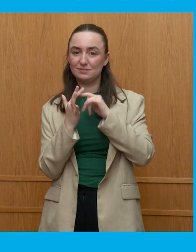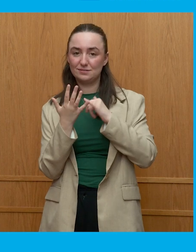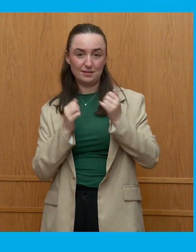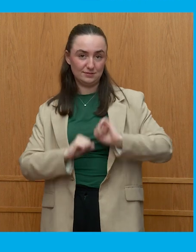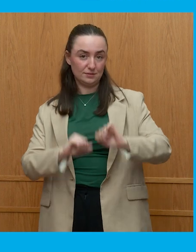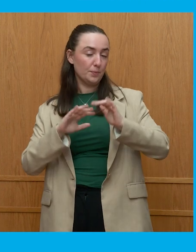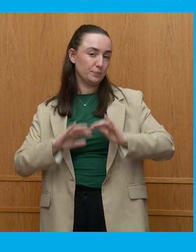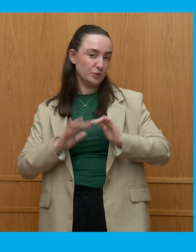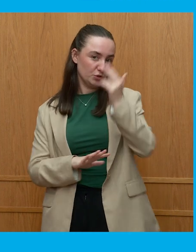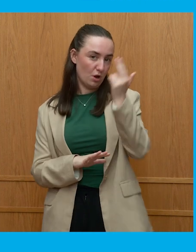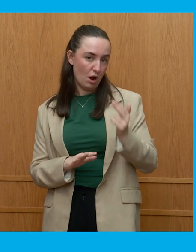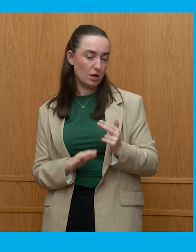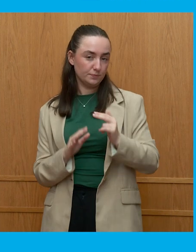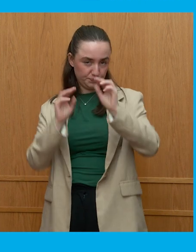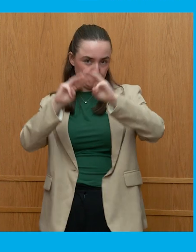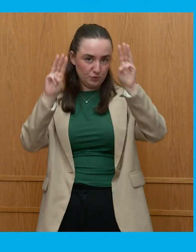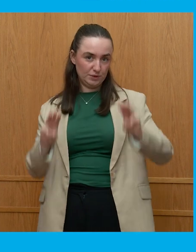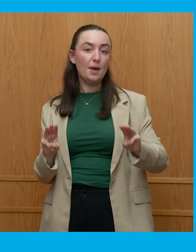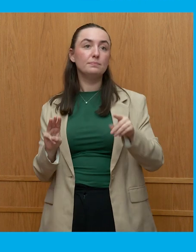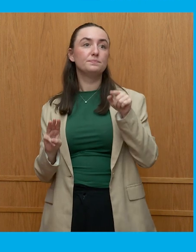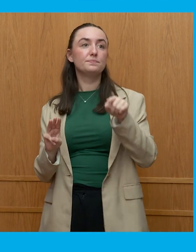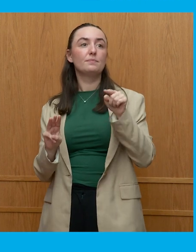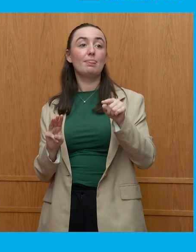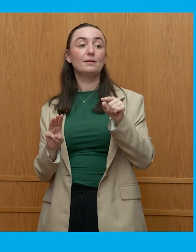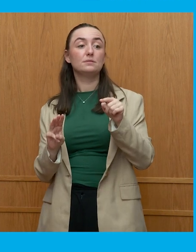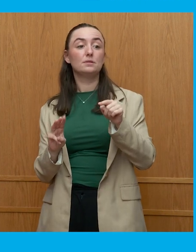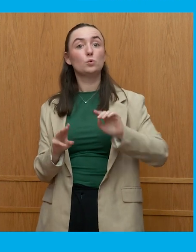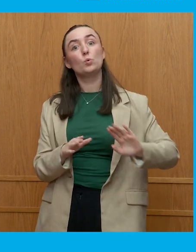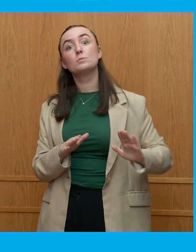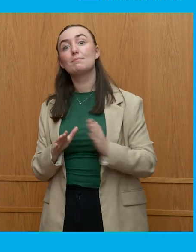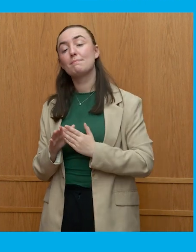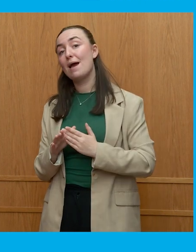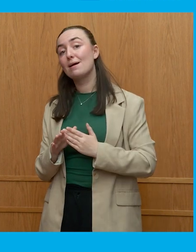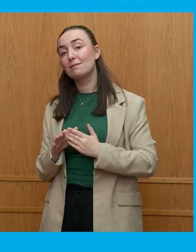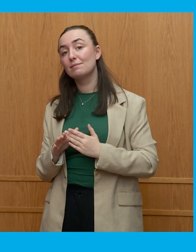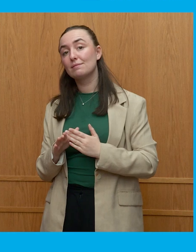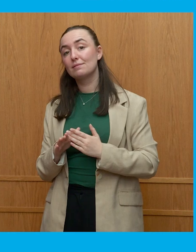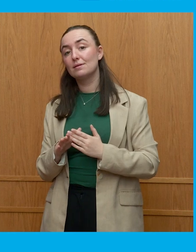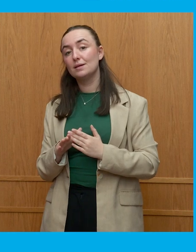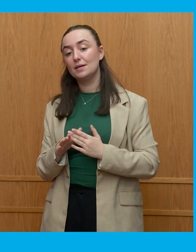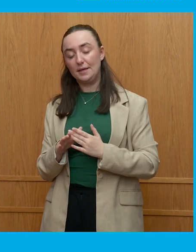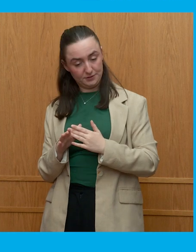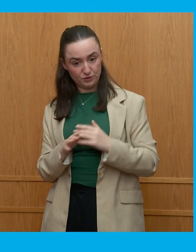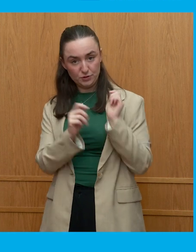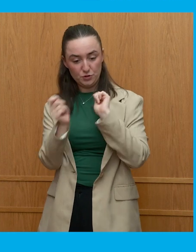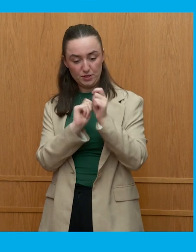It comes to a point where they actually go back to the original, and then they redo the changes in a more sensitive way.